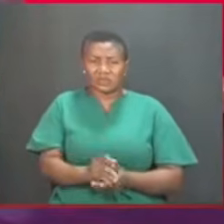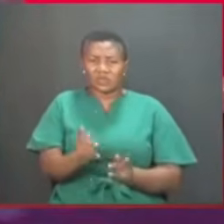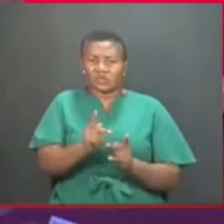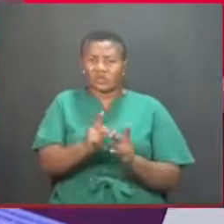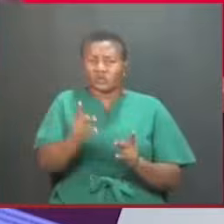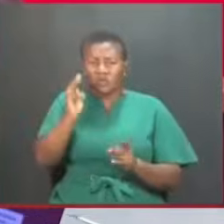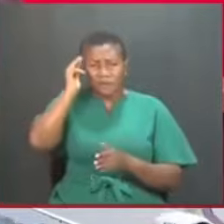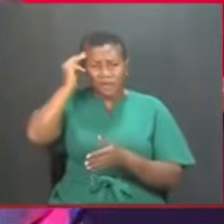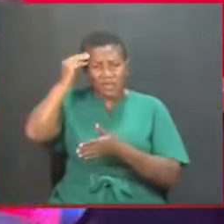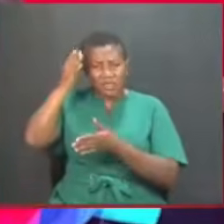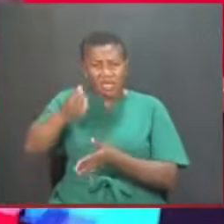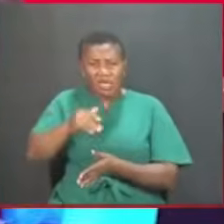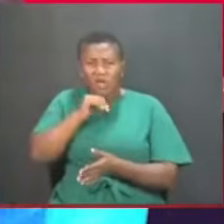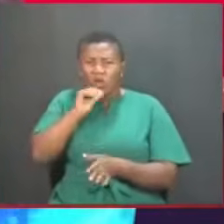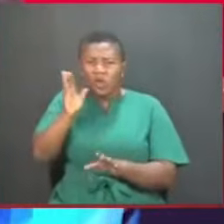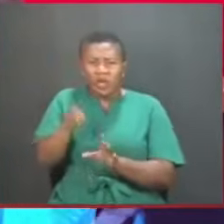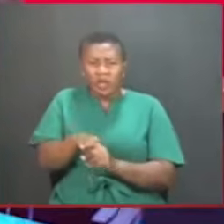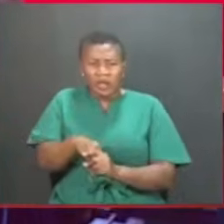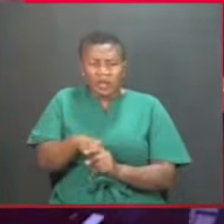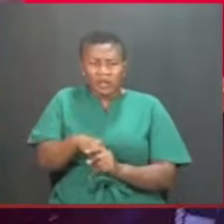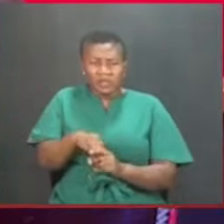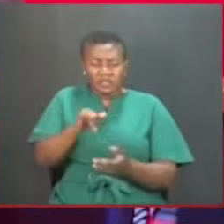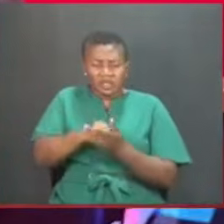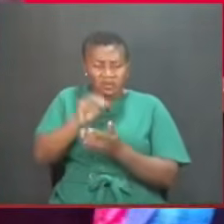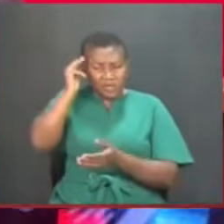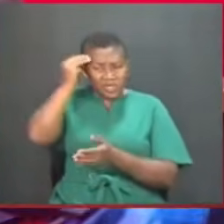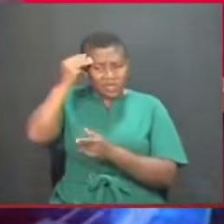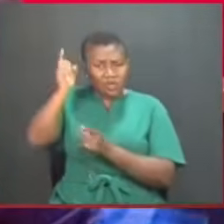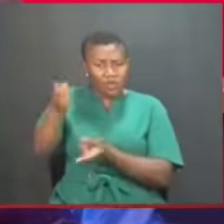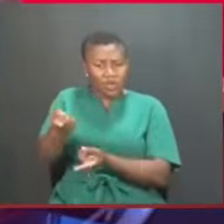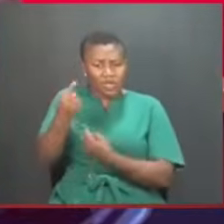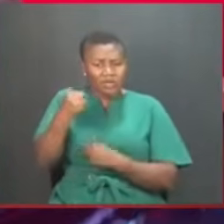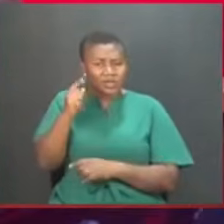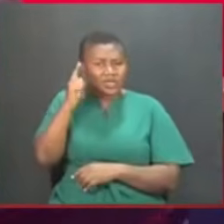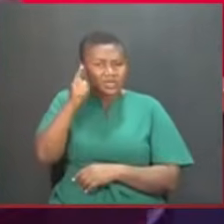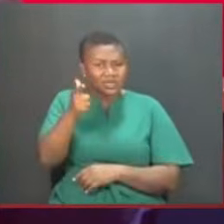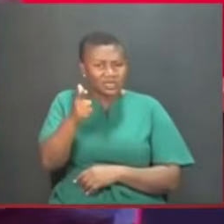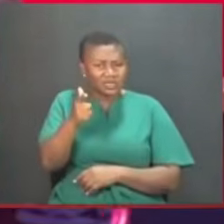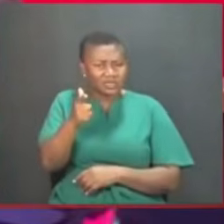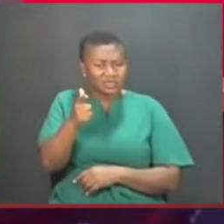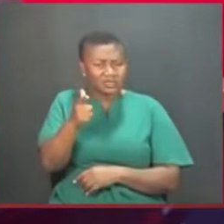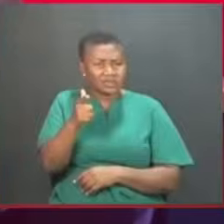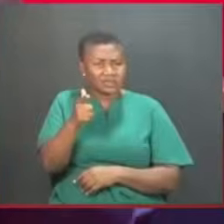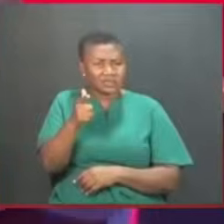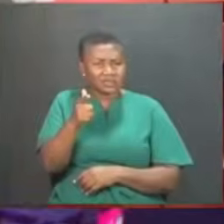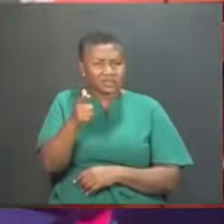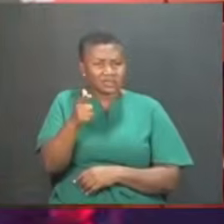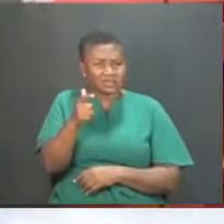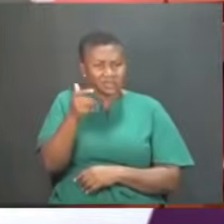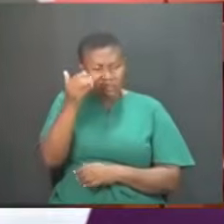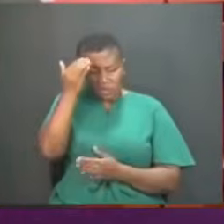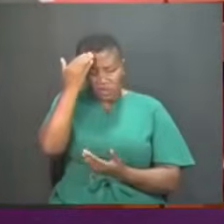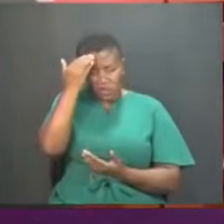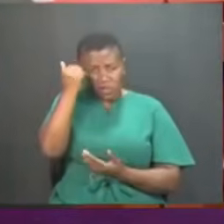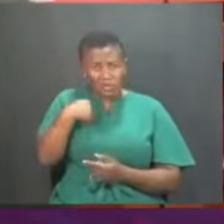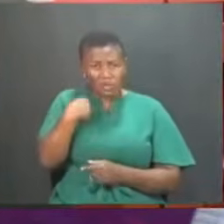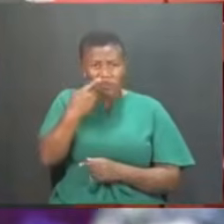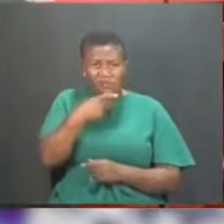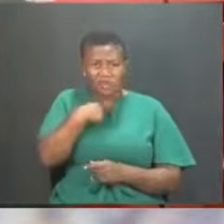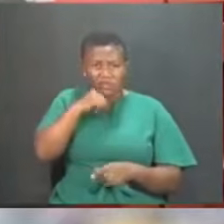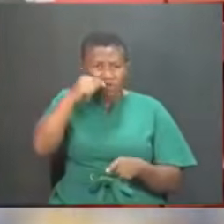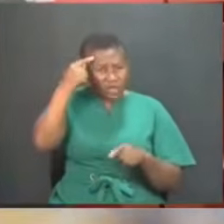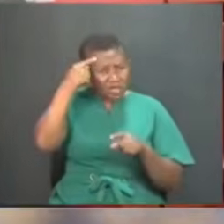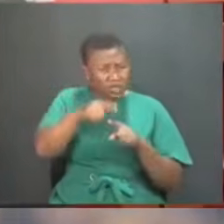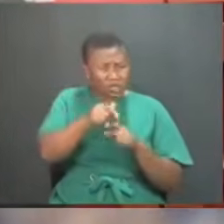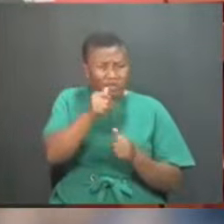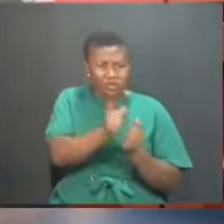available, and that the minister will be coming to make the statement. It is under this But why I said you are out of order is that